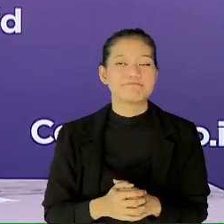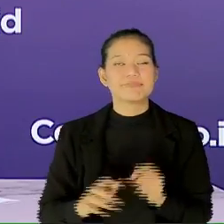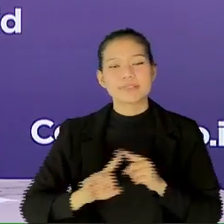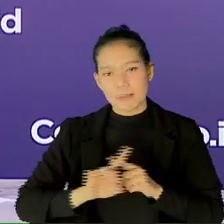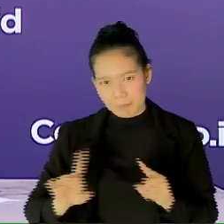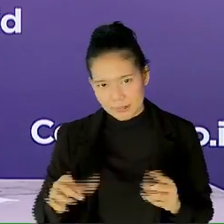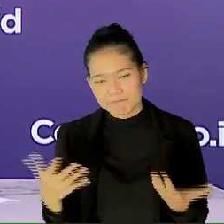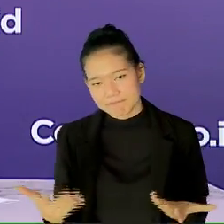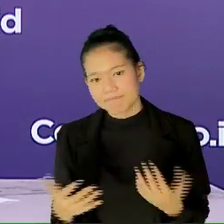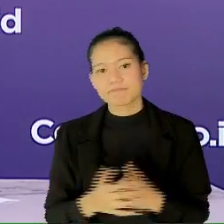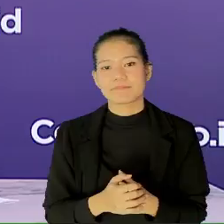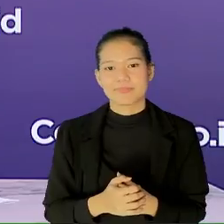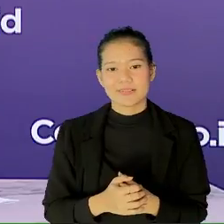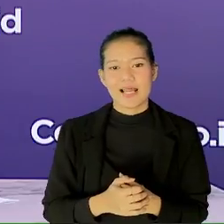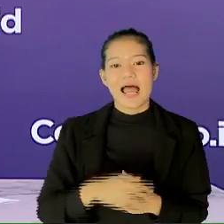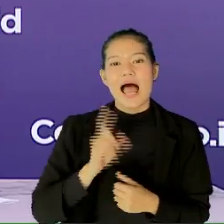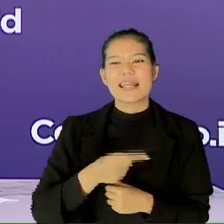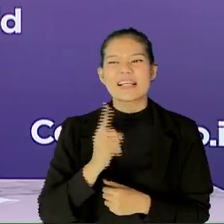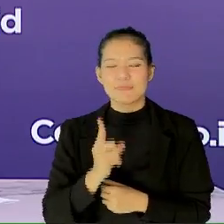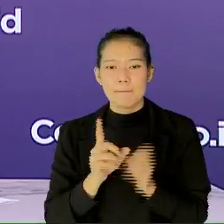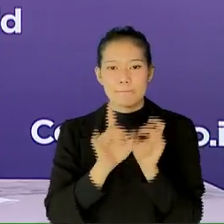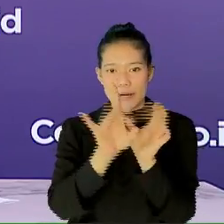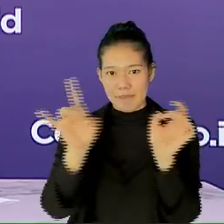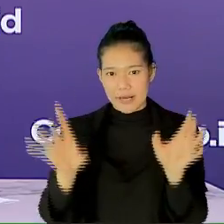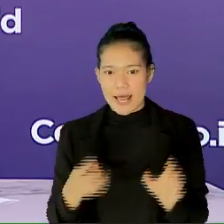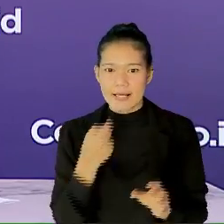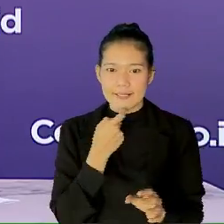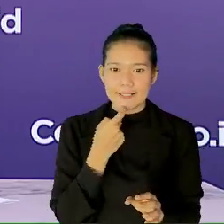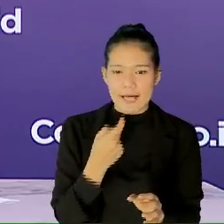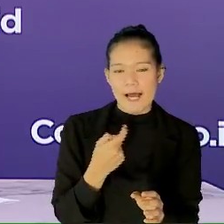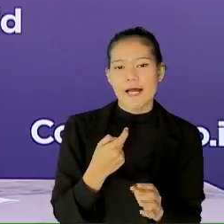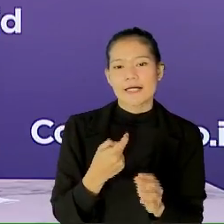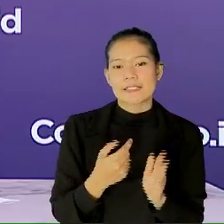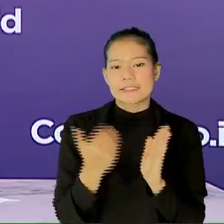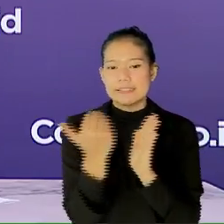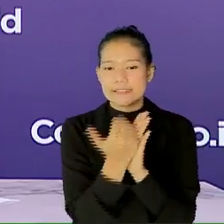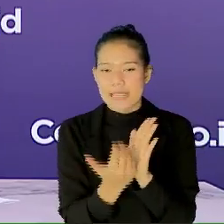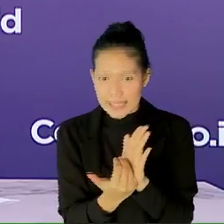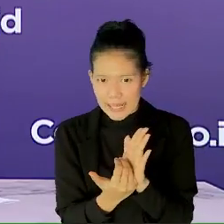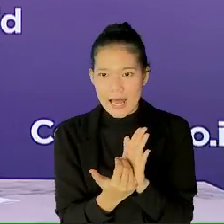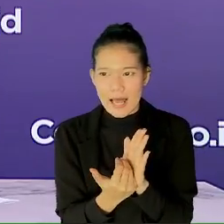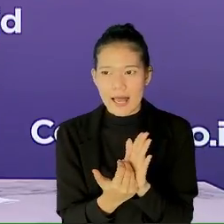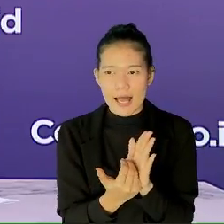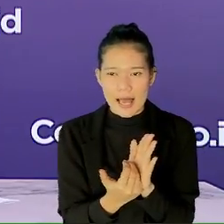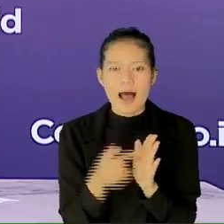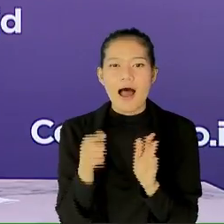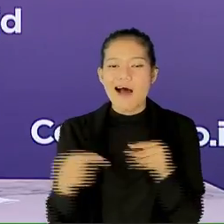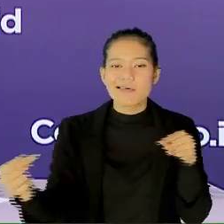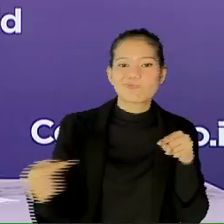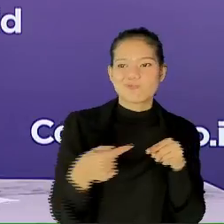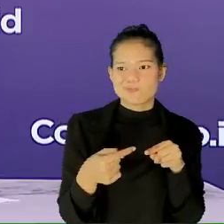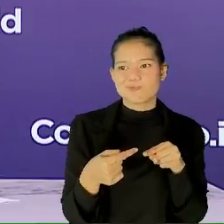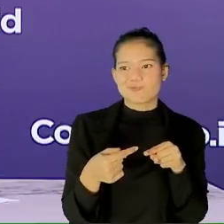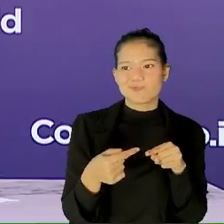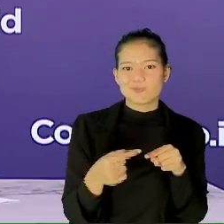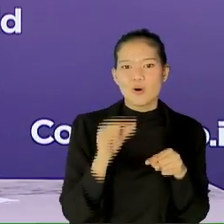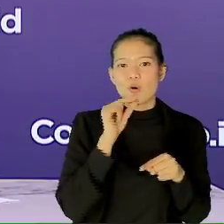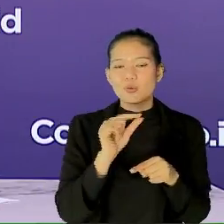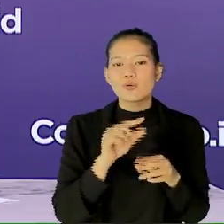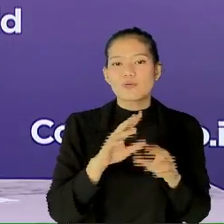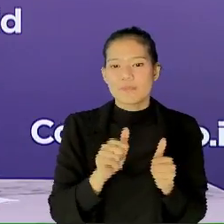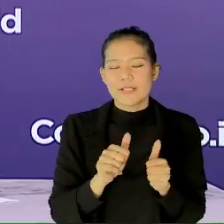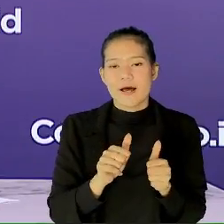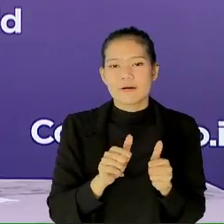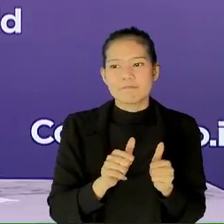Moreover, different aspects of the existing patient criteria must also be recorded to get a